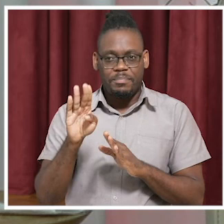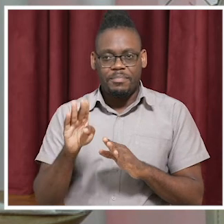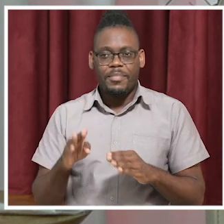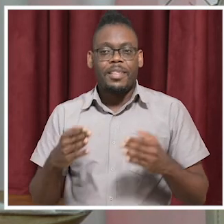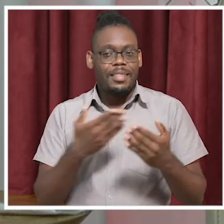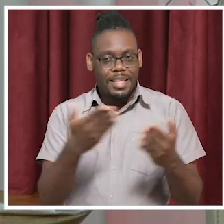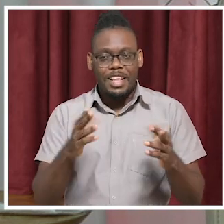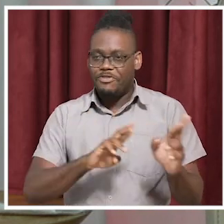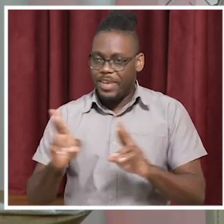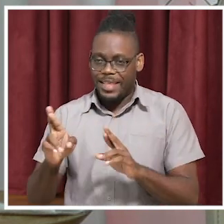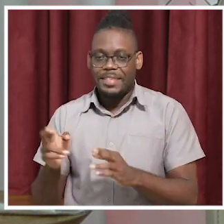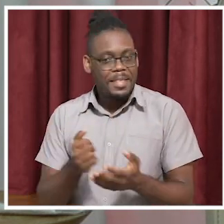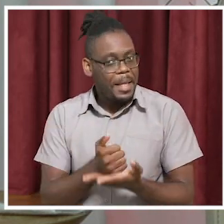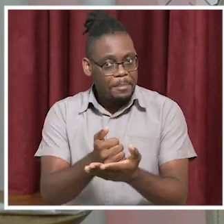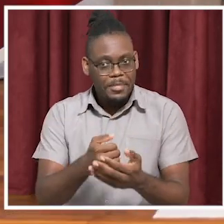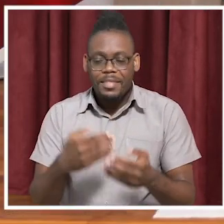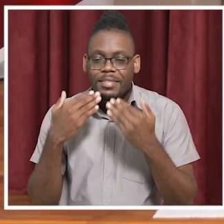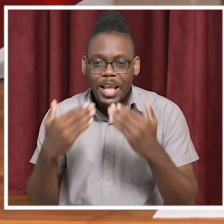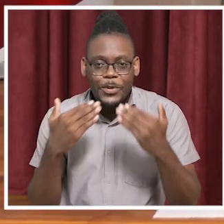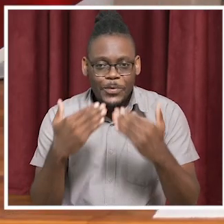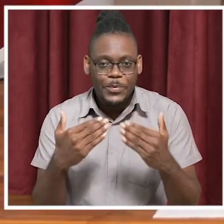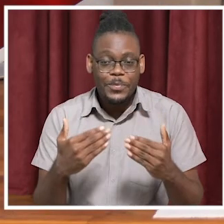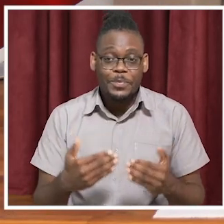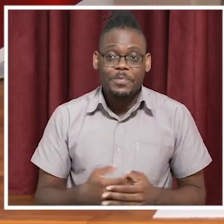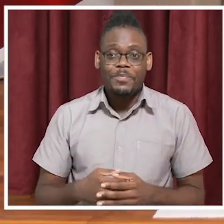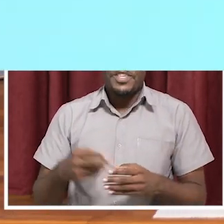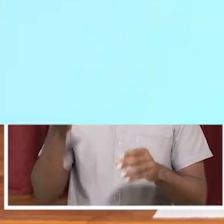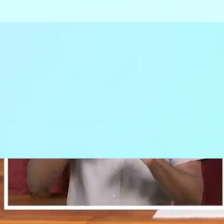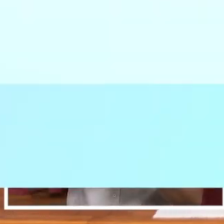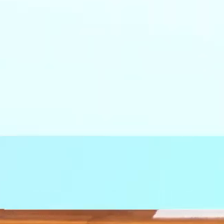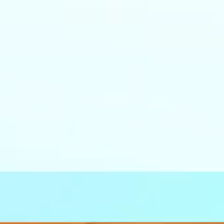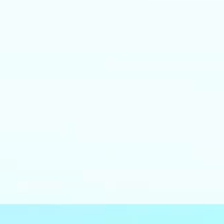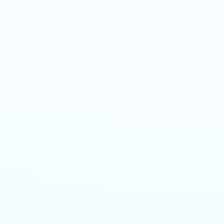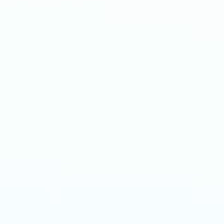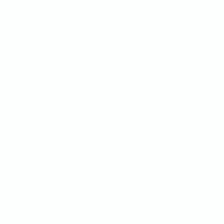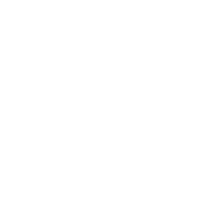Thank you, ladies, very much for joining us. Thank you. Thank you. Thanks.